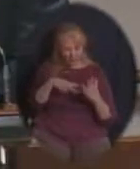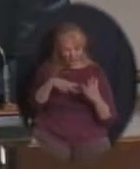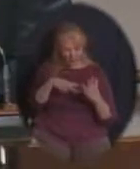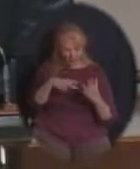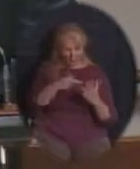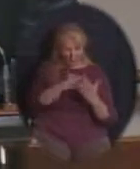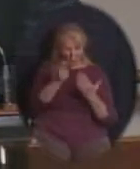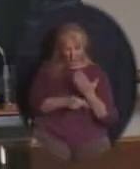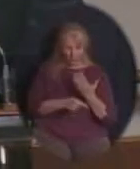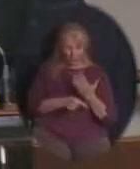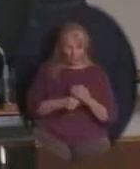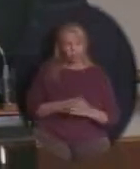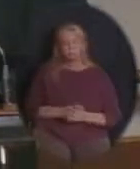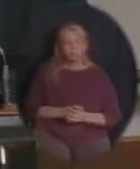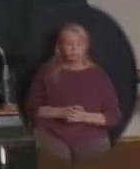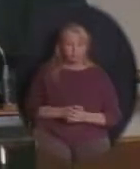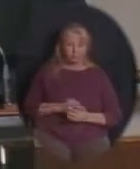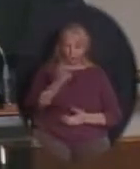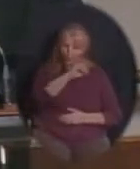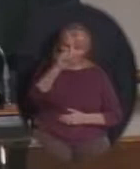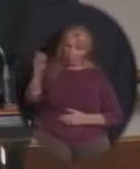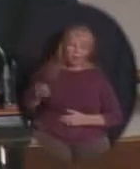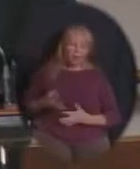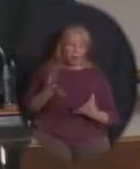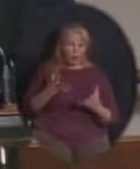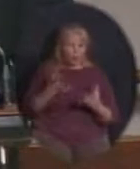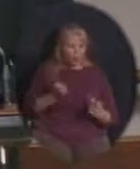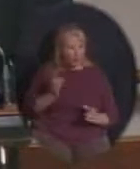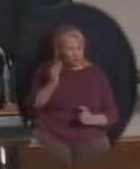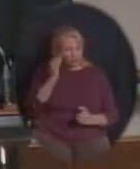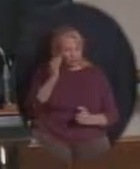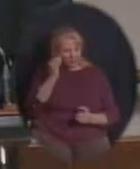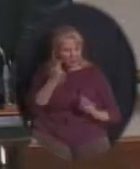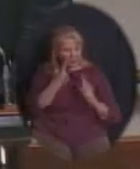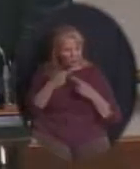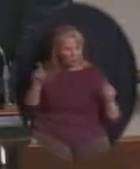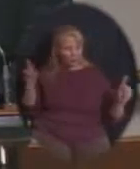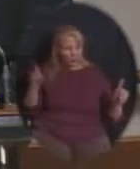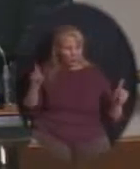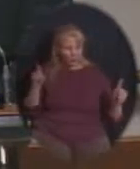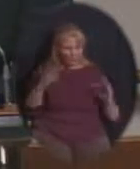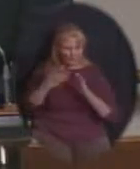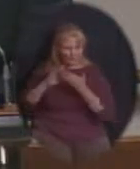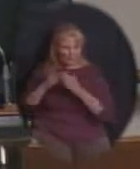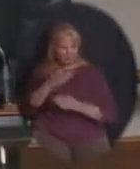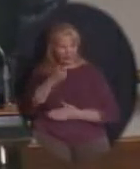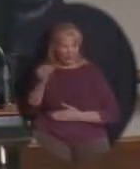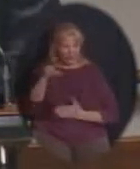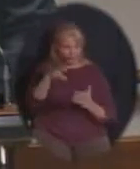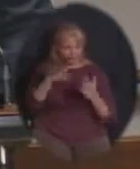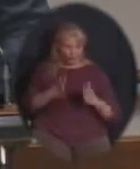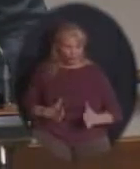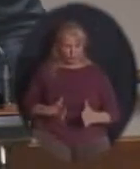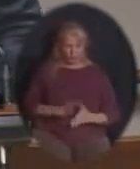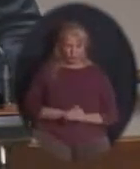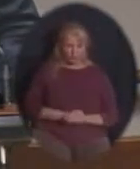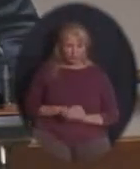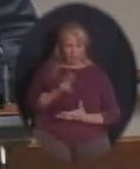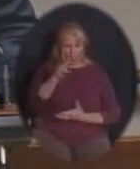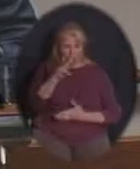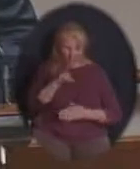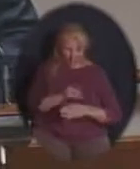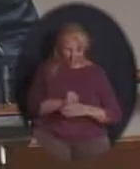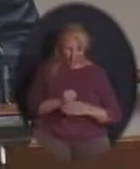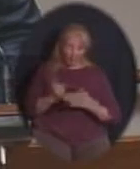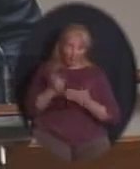to be known as a city of readers, and assistance provided by the Walmart Foundation has gone a long way toward achieving